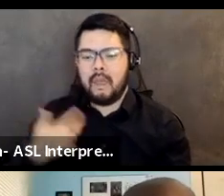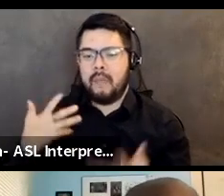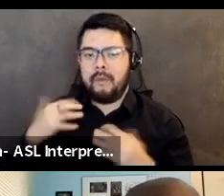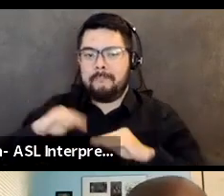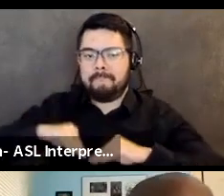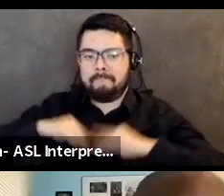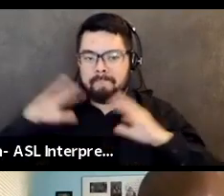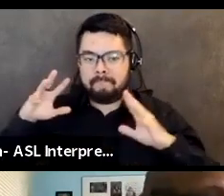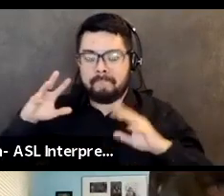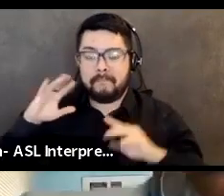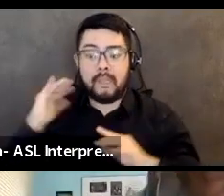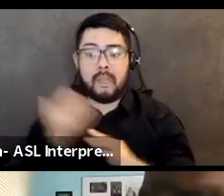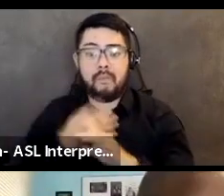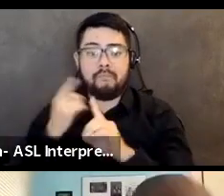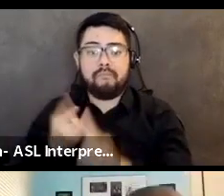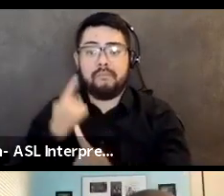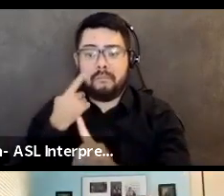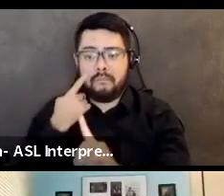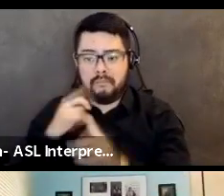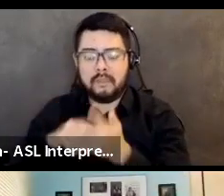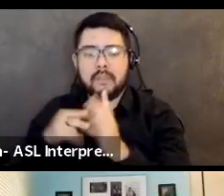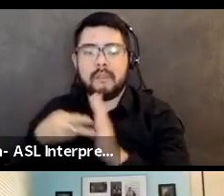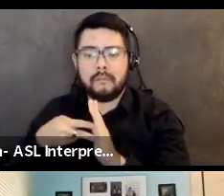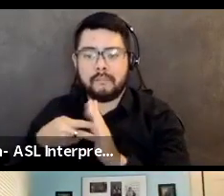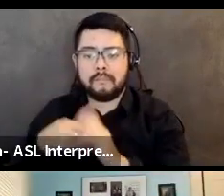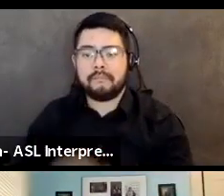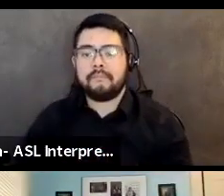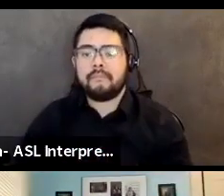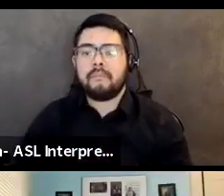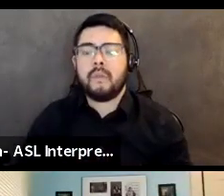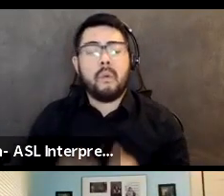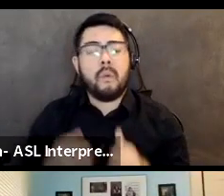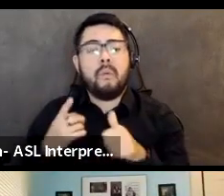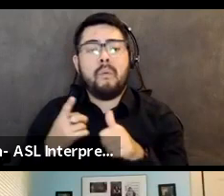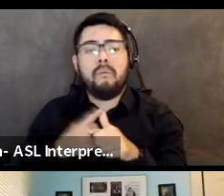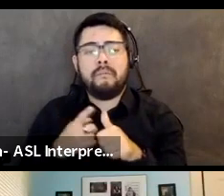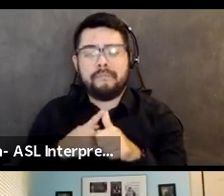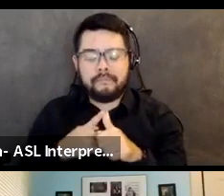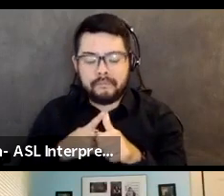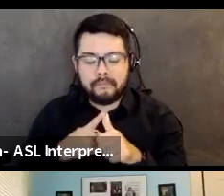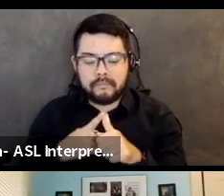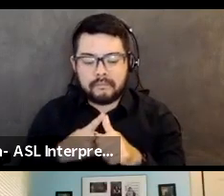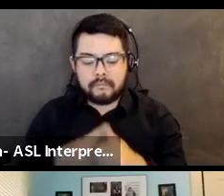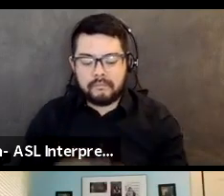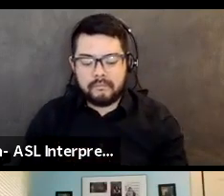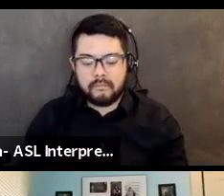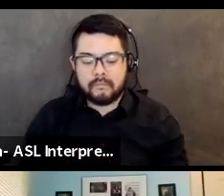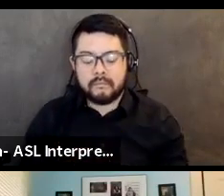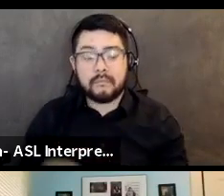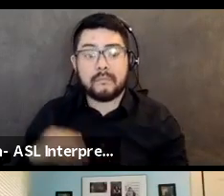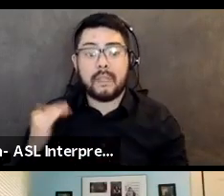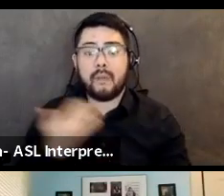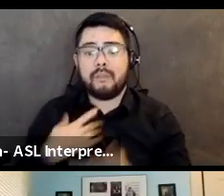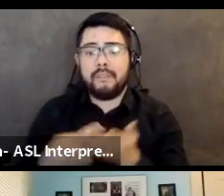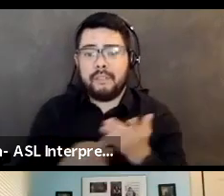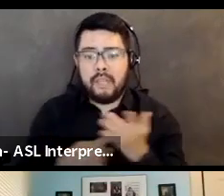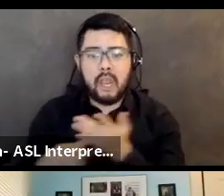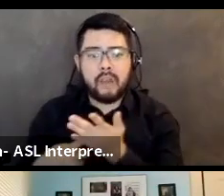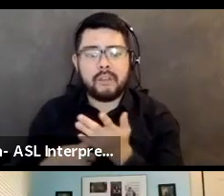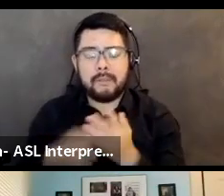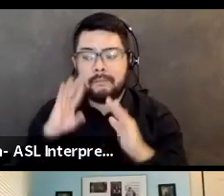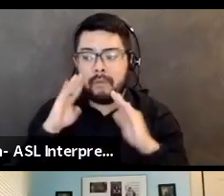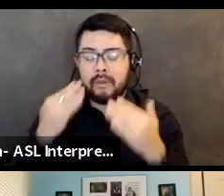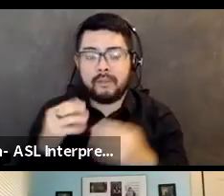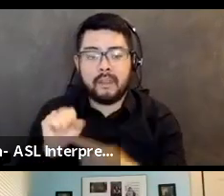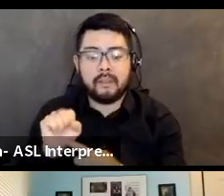intent um i think one thing that's been clear to me is that the the discussion has largely been around the sro